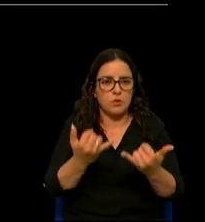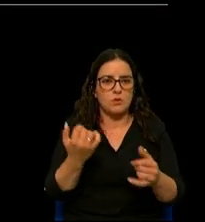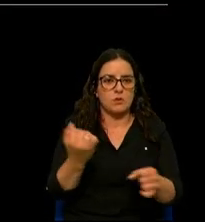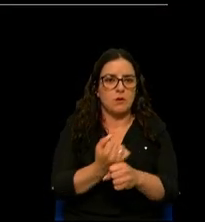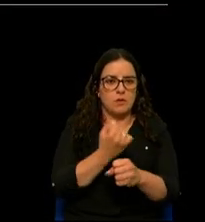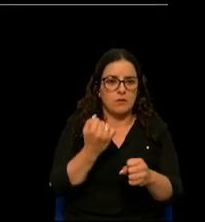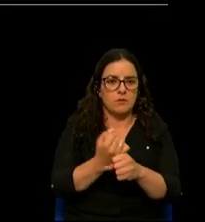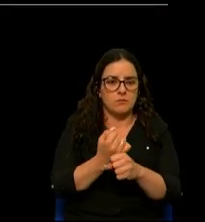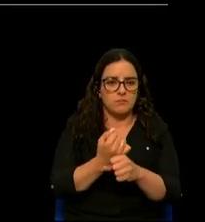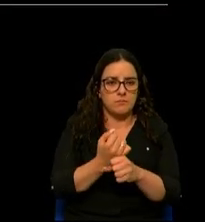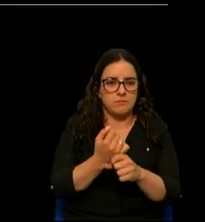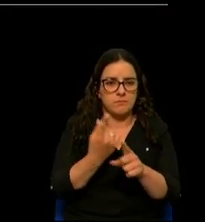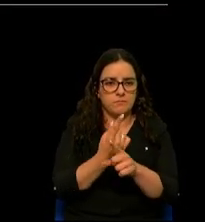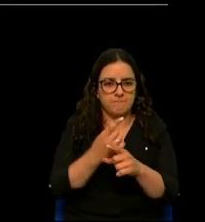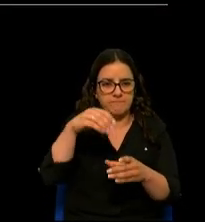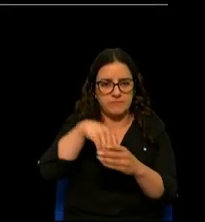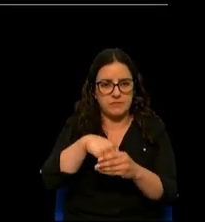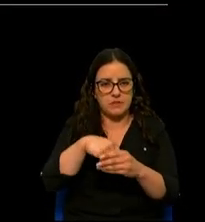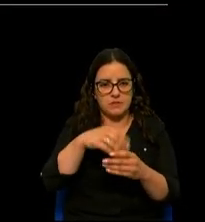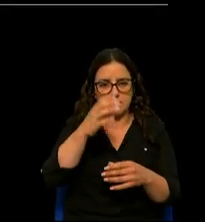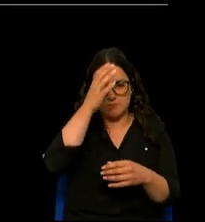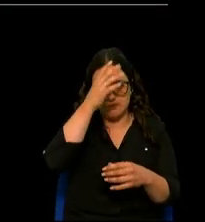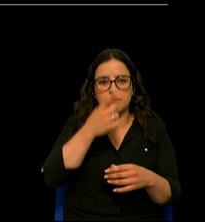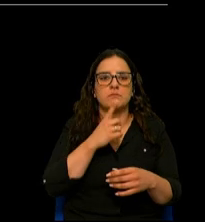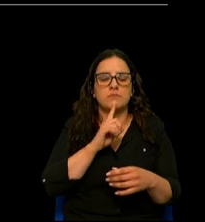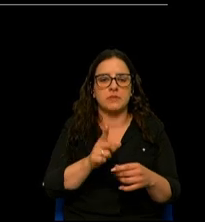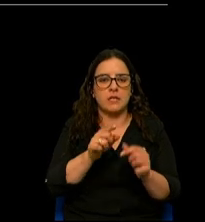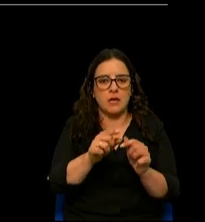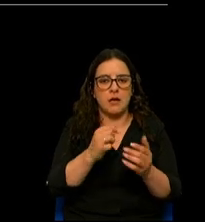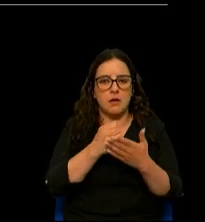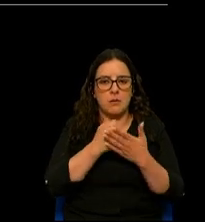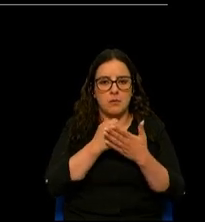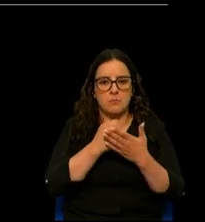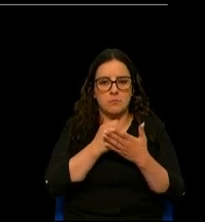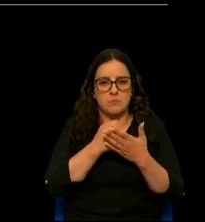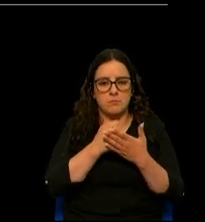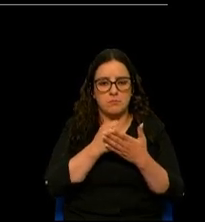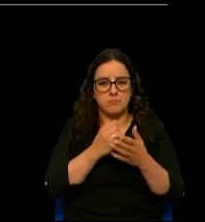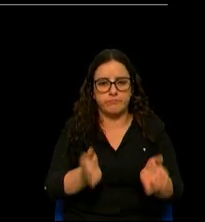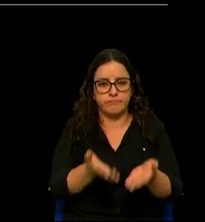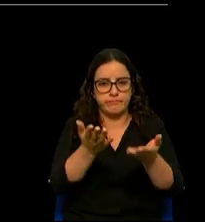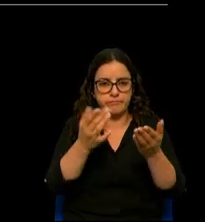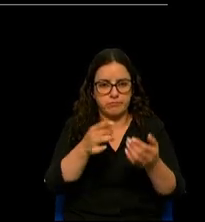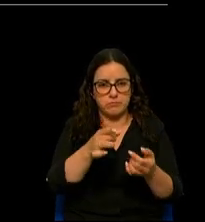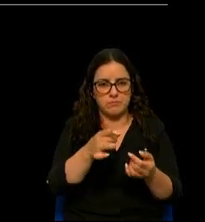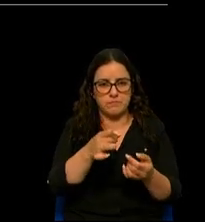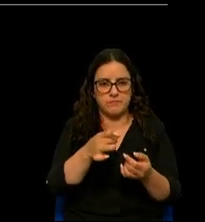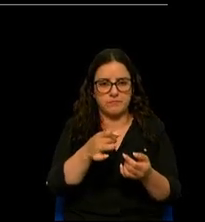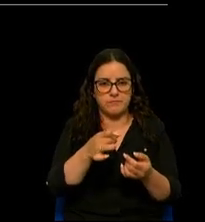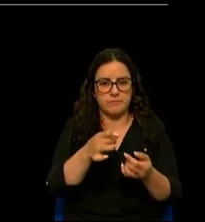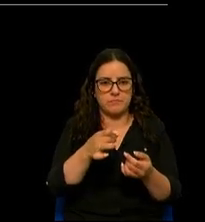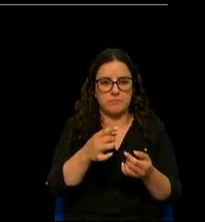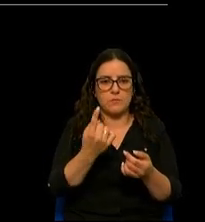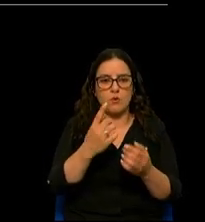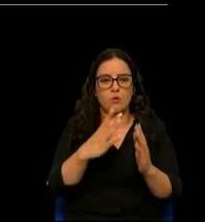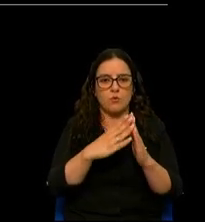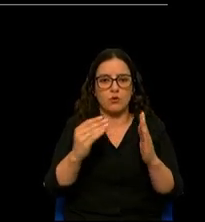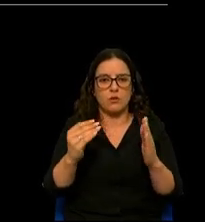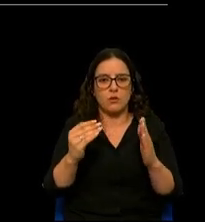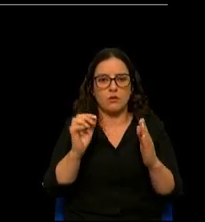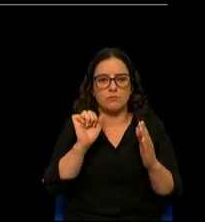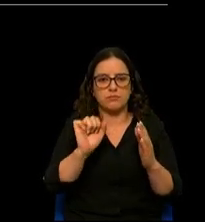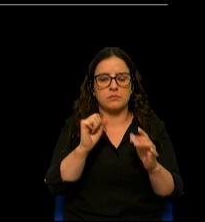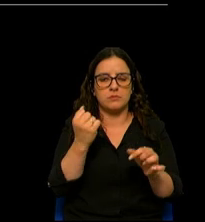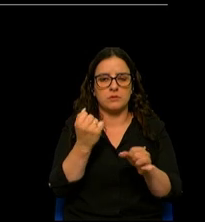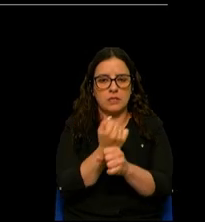are powered by AI in those applications. So the approach that we had to take was having one model for each of those